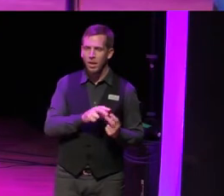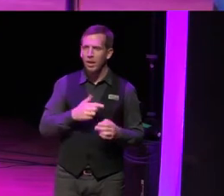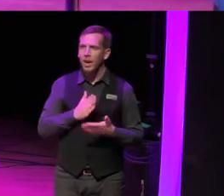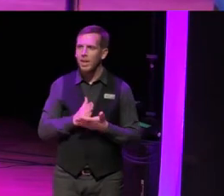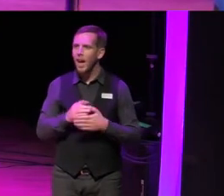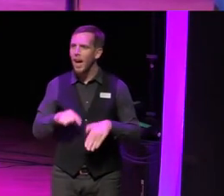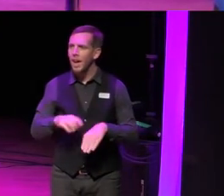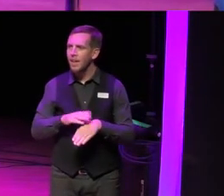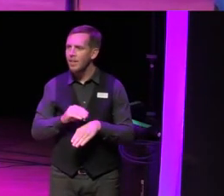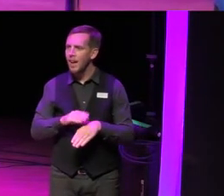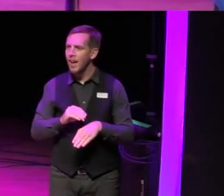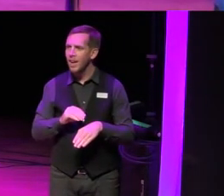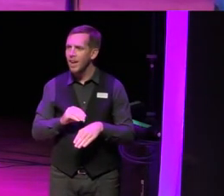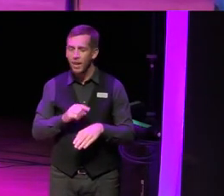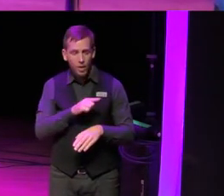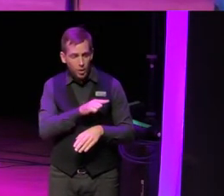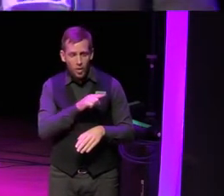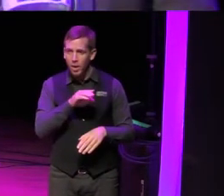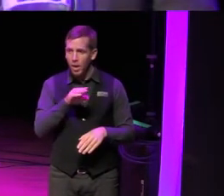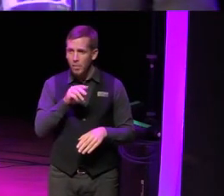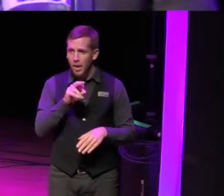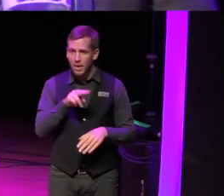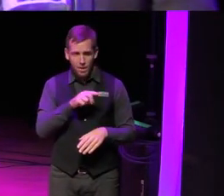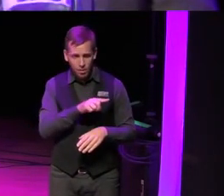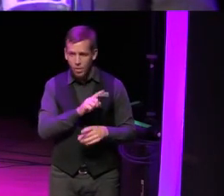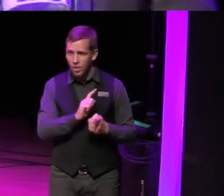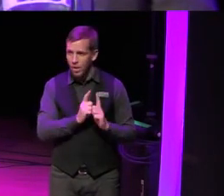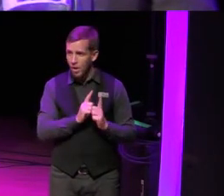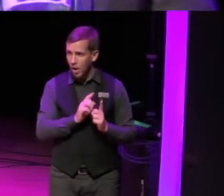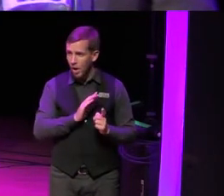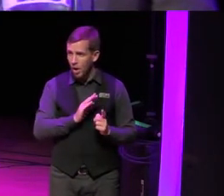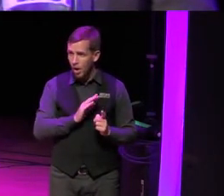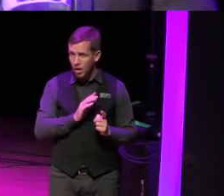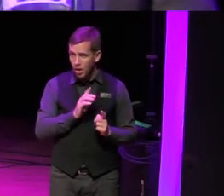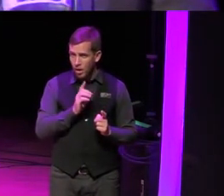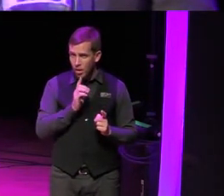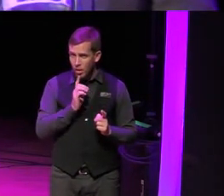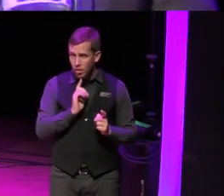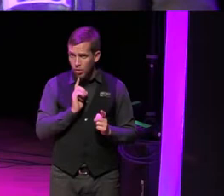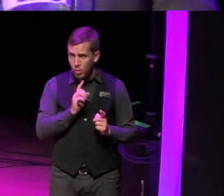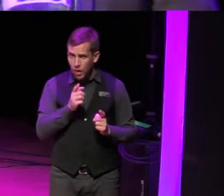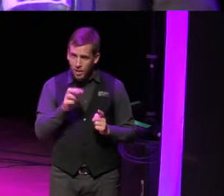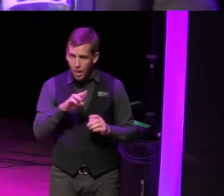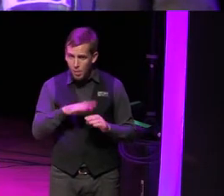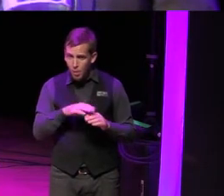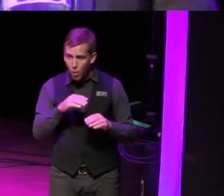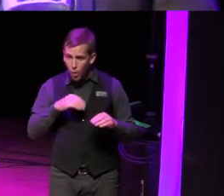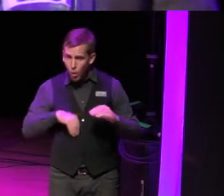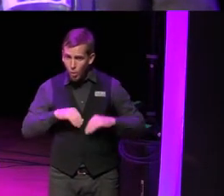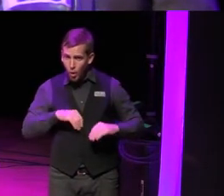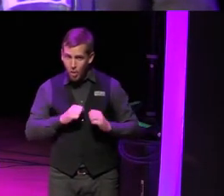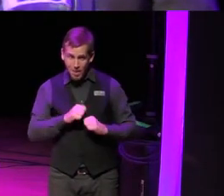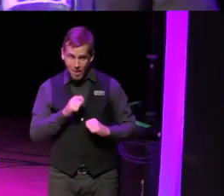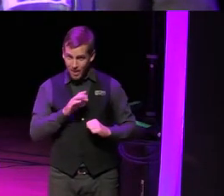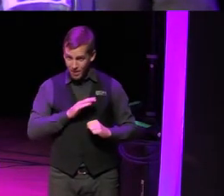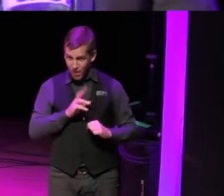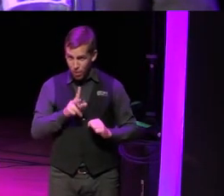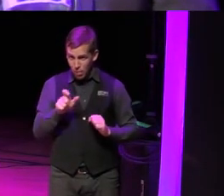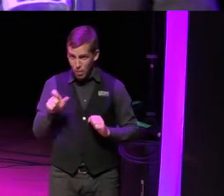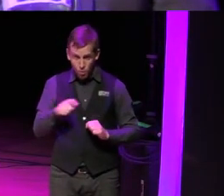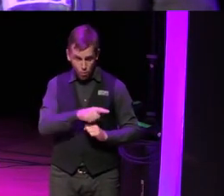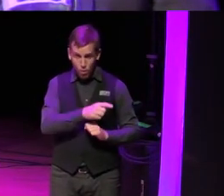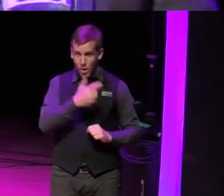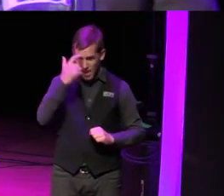Sweden here, much as you may have small cases of corruption, but there are people that you can vouch for and